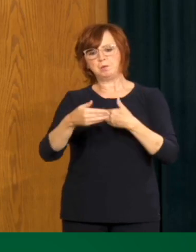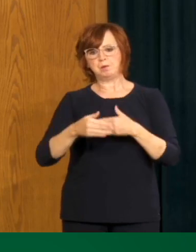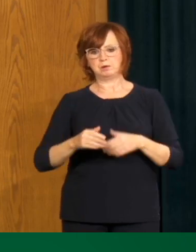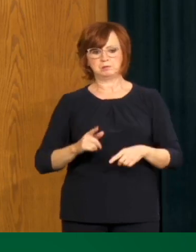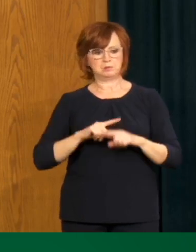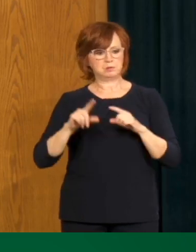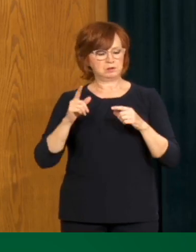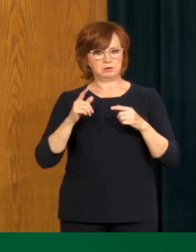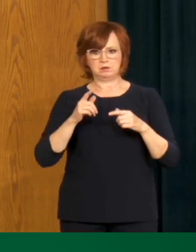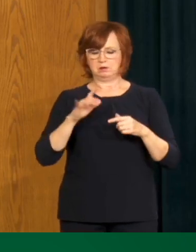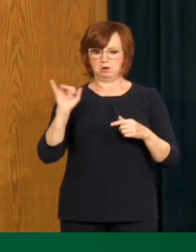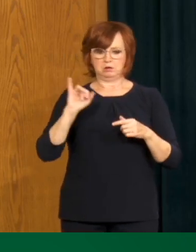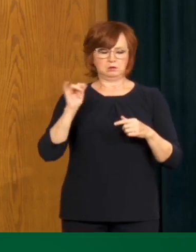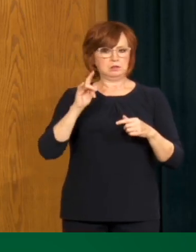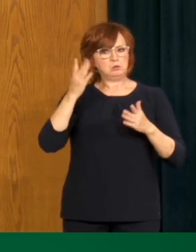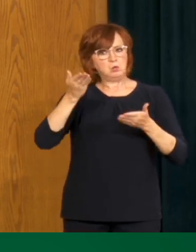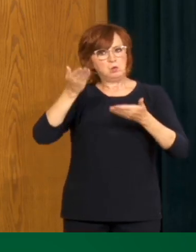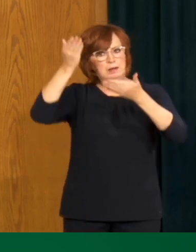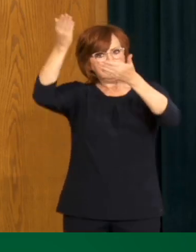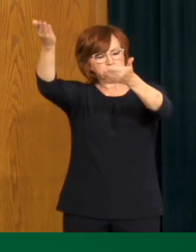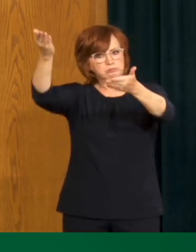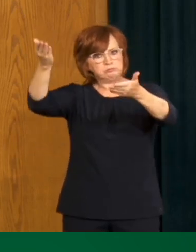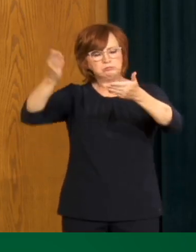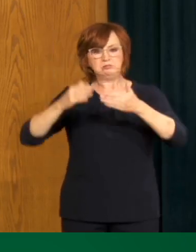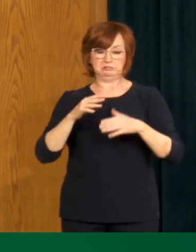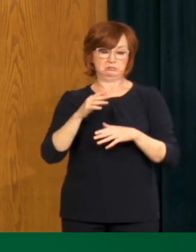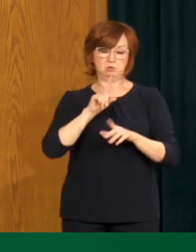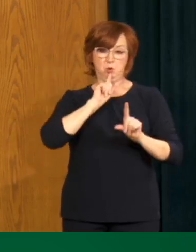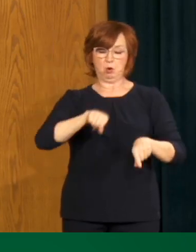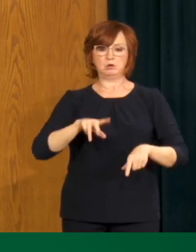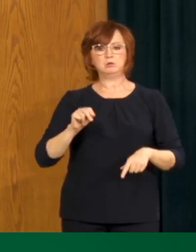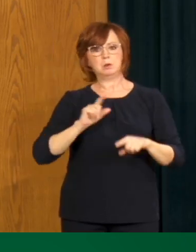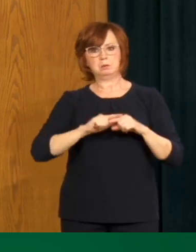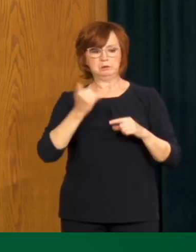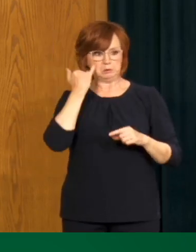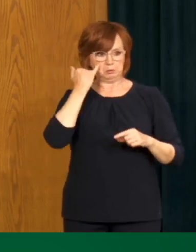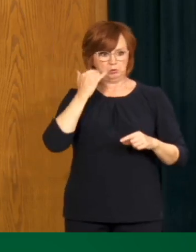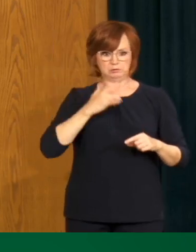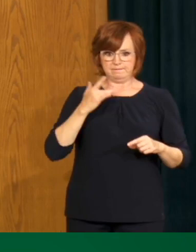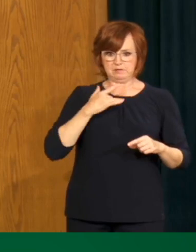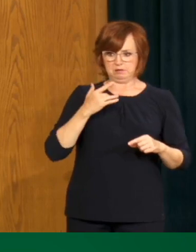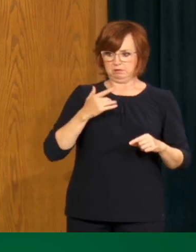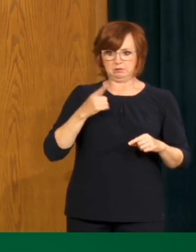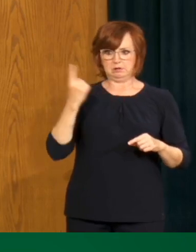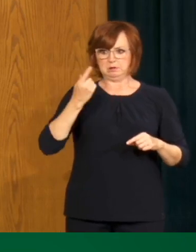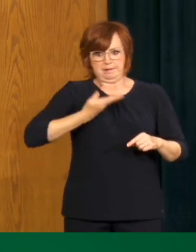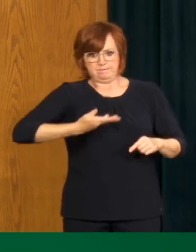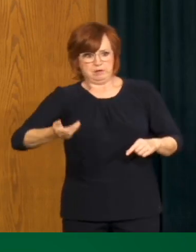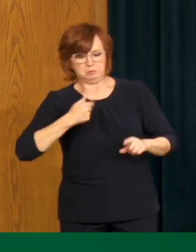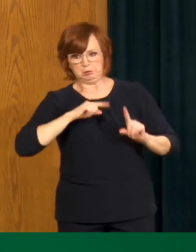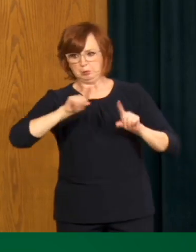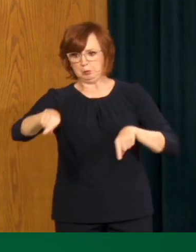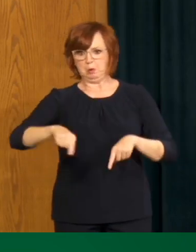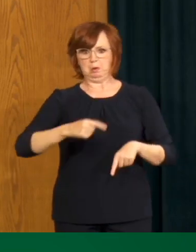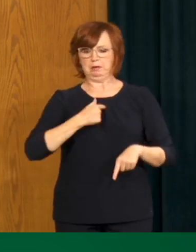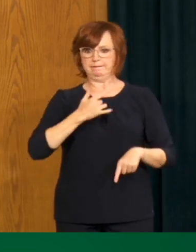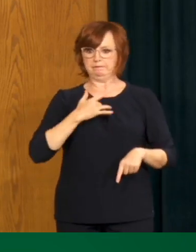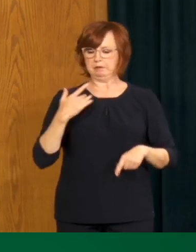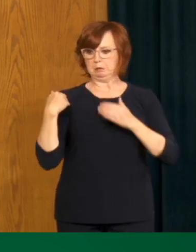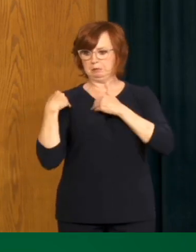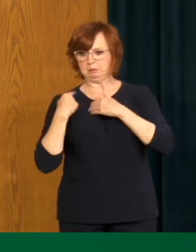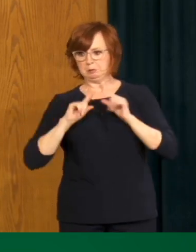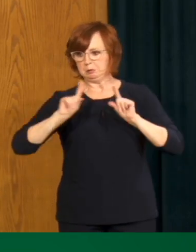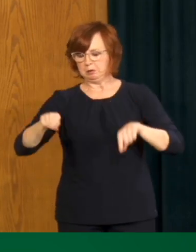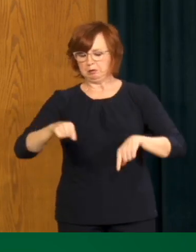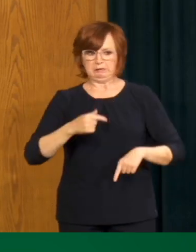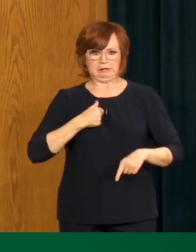to attend if you don't feel comfortable or feel you have underlying risk factors. And I think we all need to understand that. And similarly, if there's a graduation